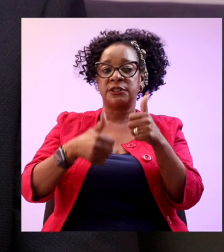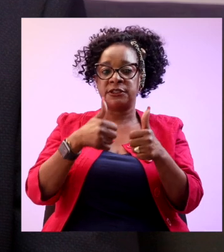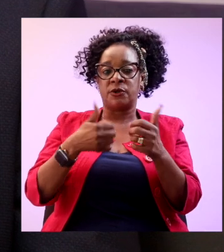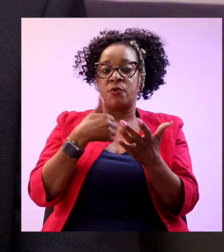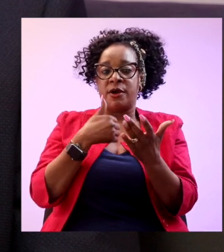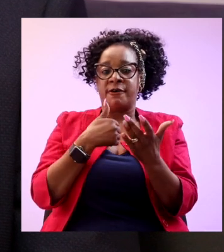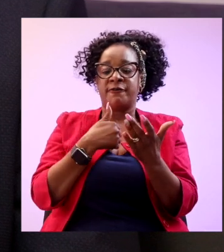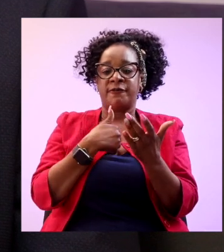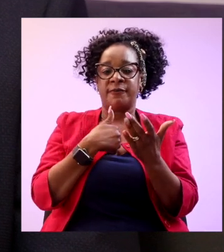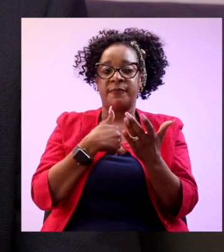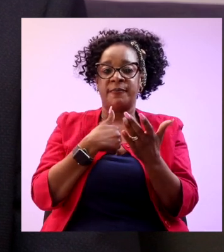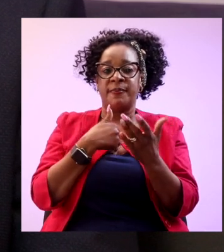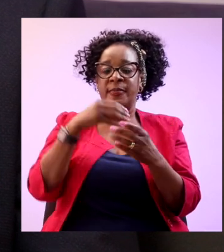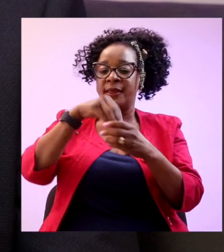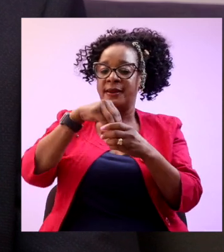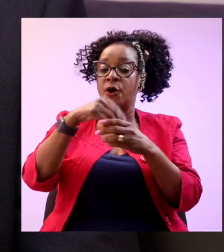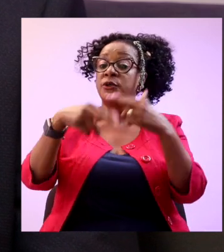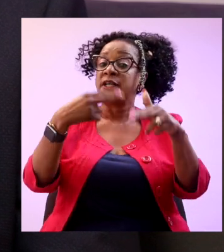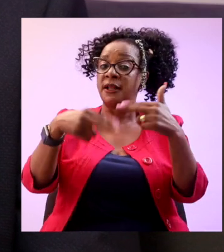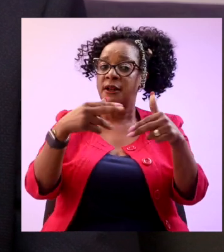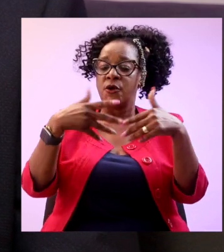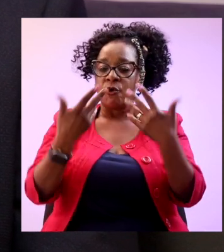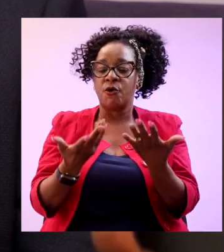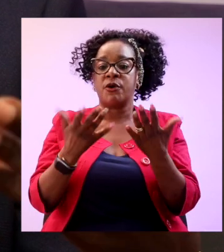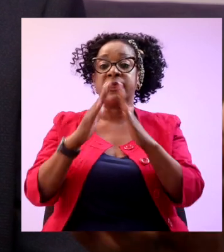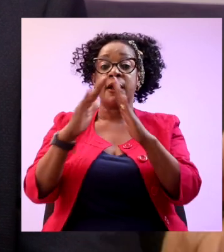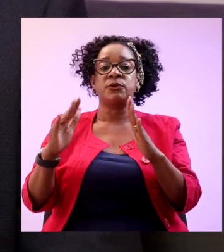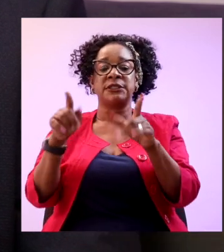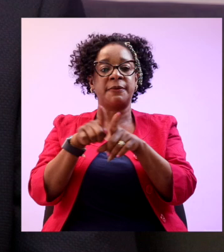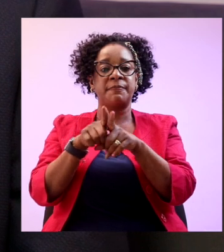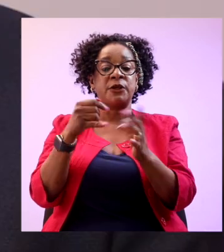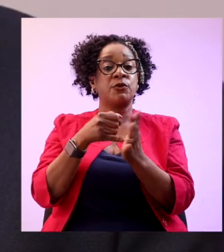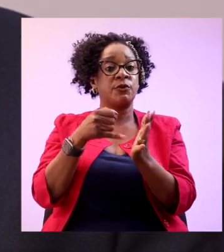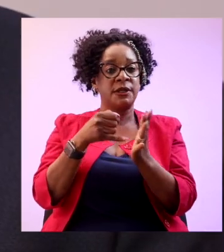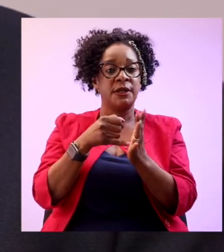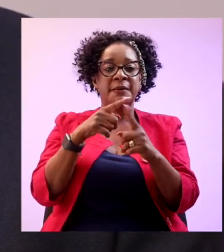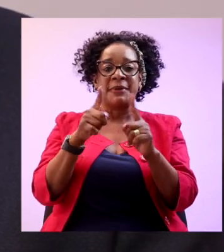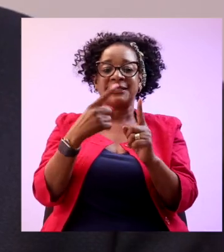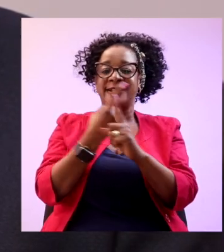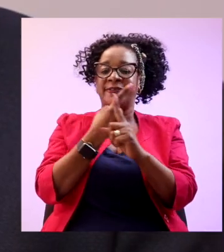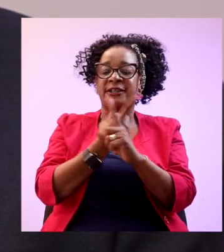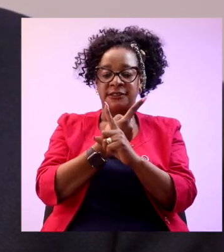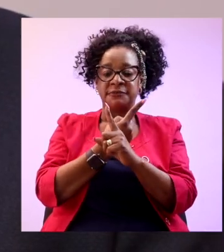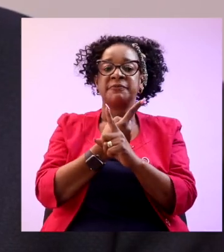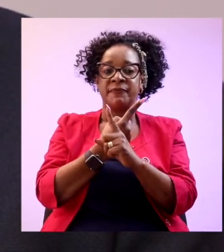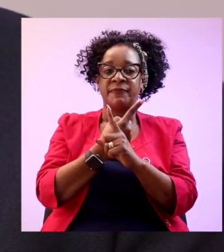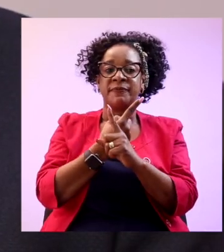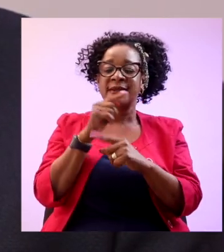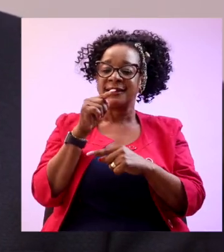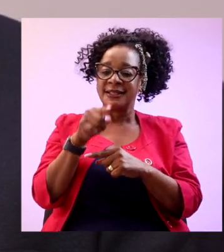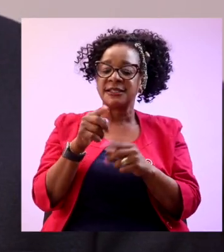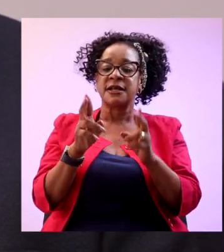we are looking at being served in our hotels or our households. Quite a number of them are